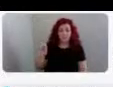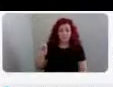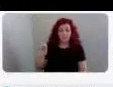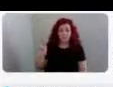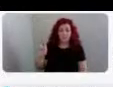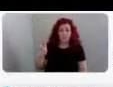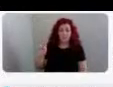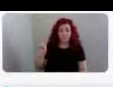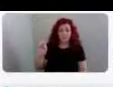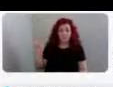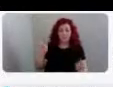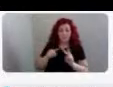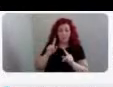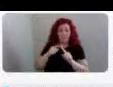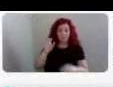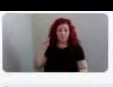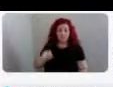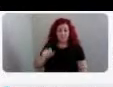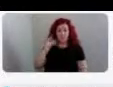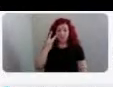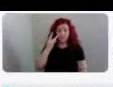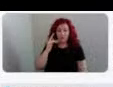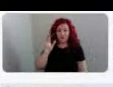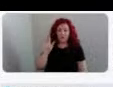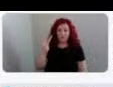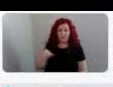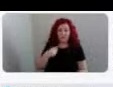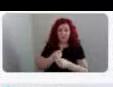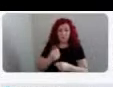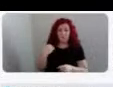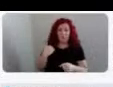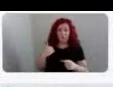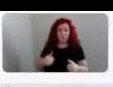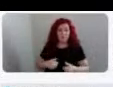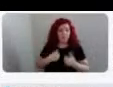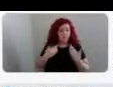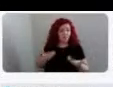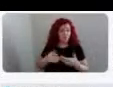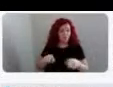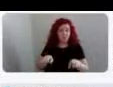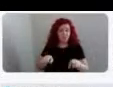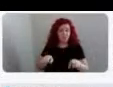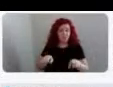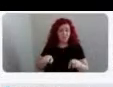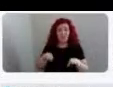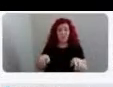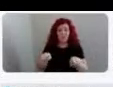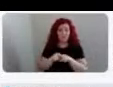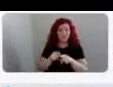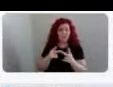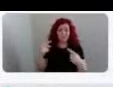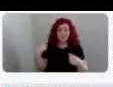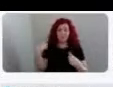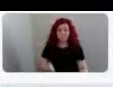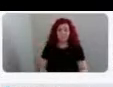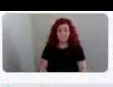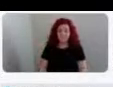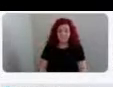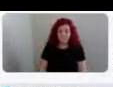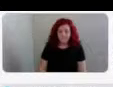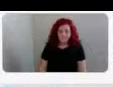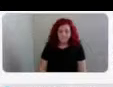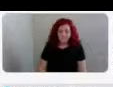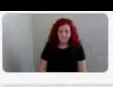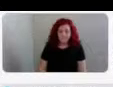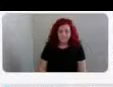california uh 26 years ago we've lived here in the same house same place ever since uh